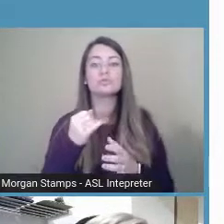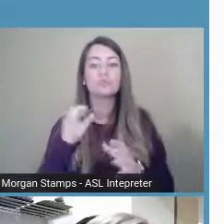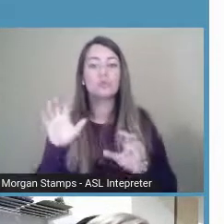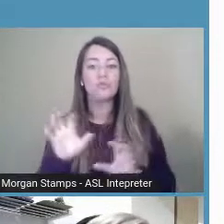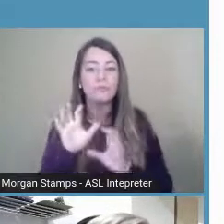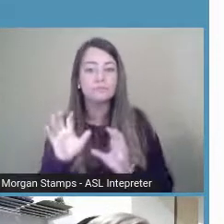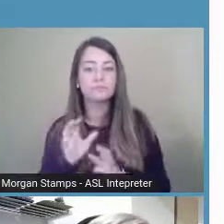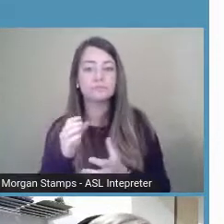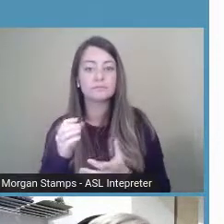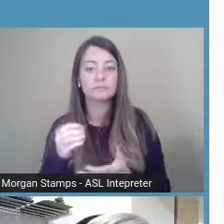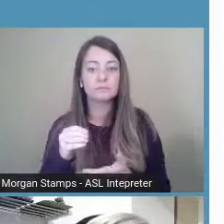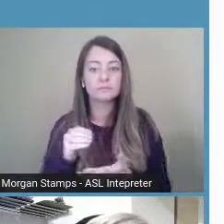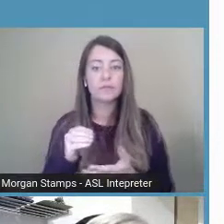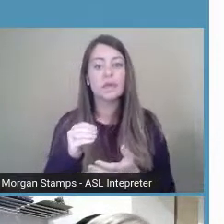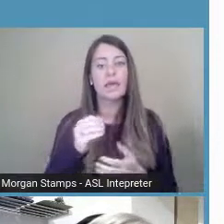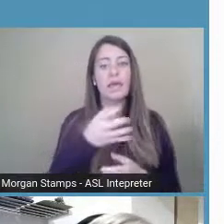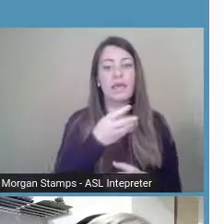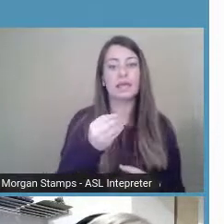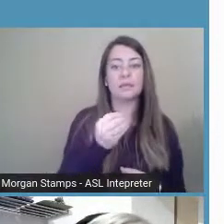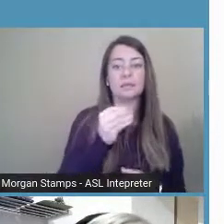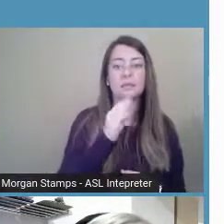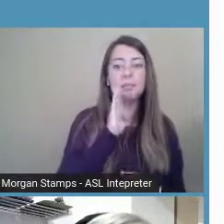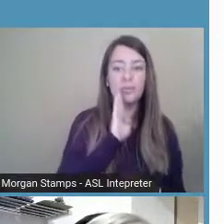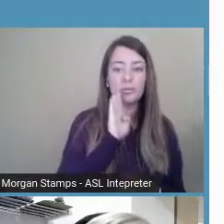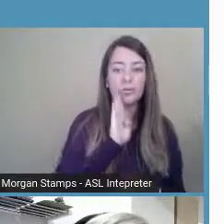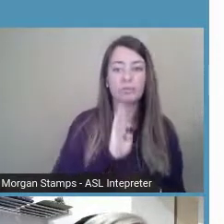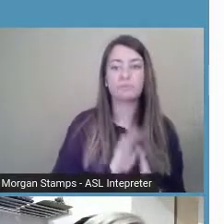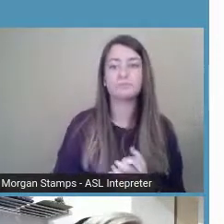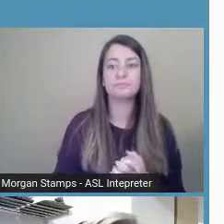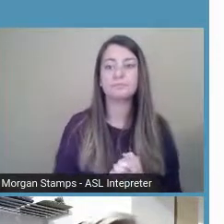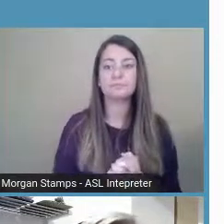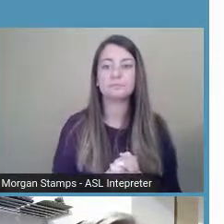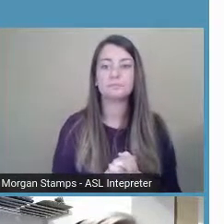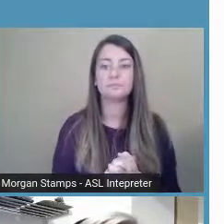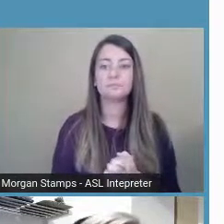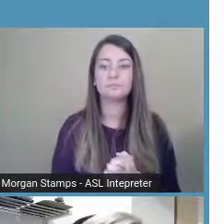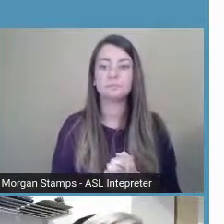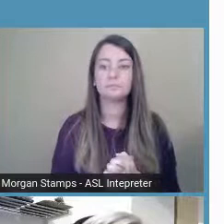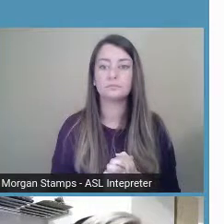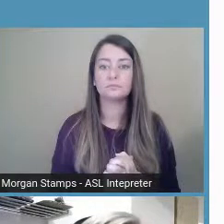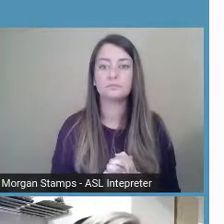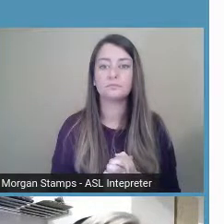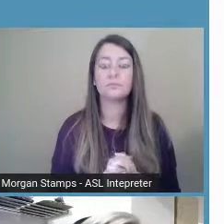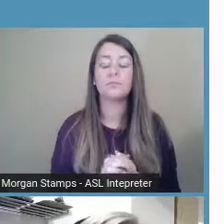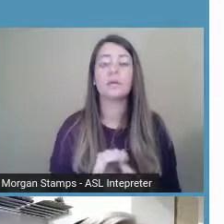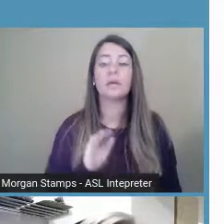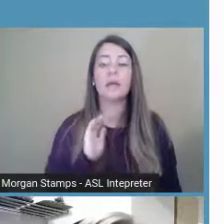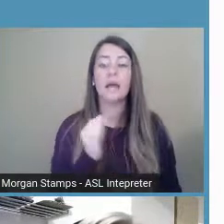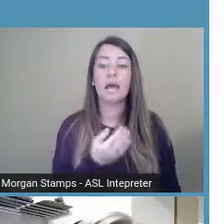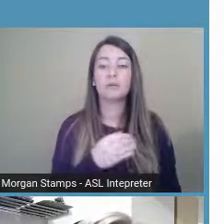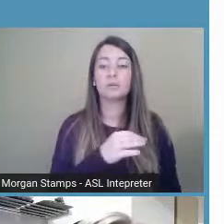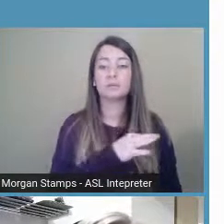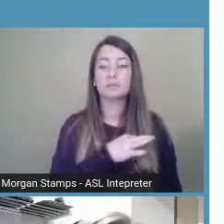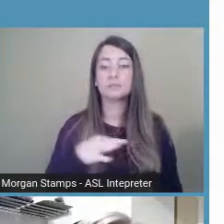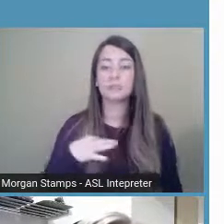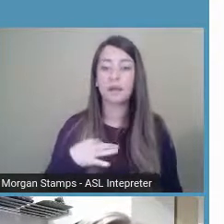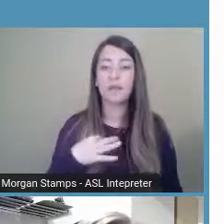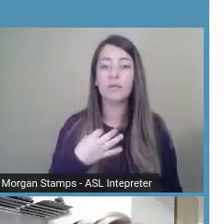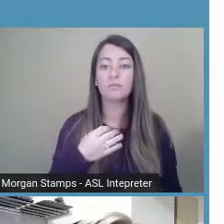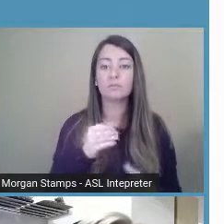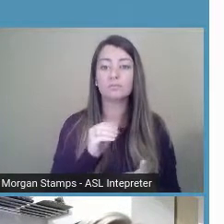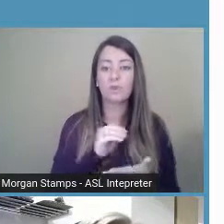of the program opened the annealer to show us the final product. Participants were invited to pick up the brewery's products before the